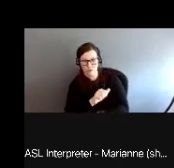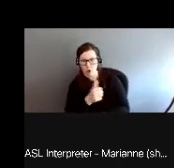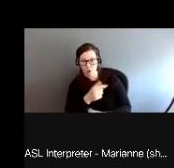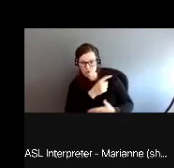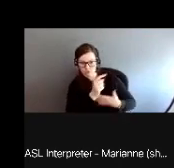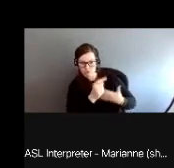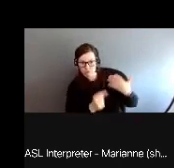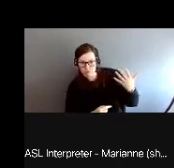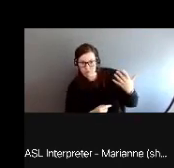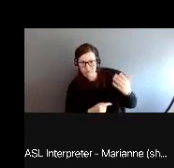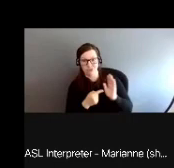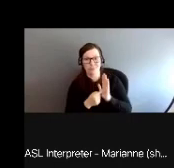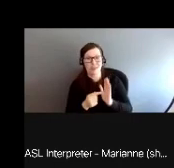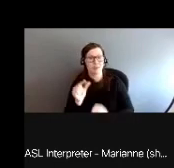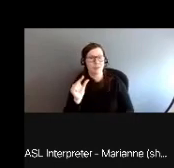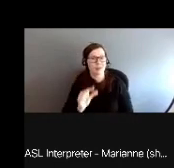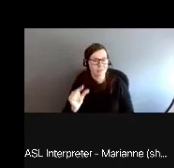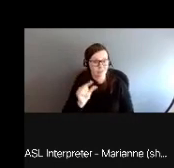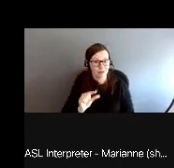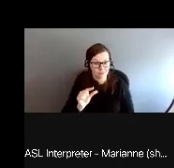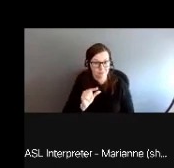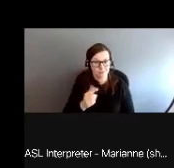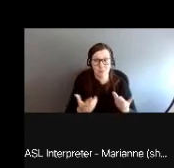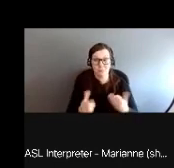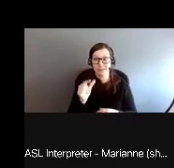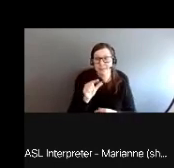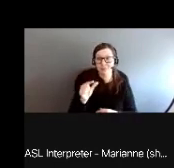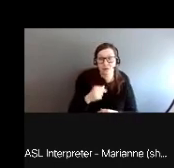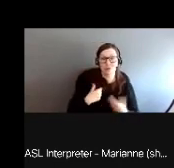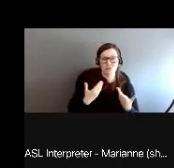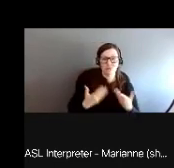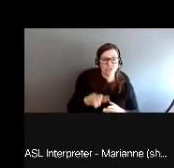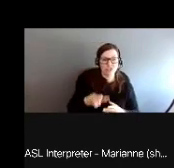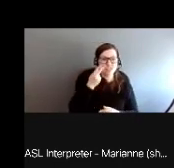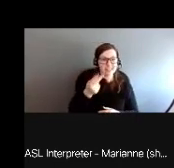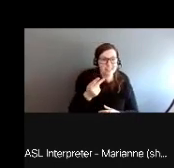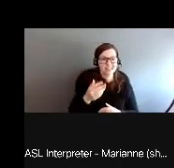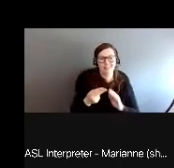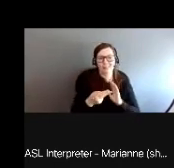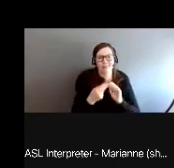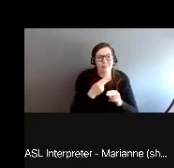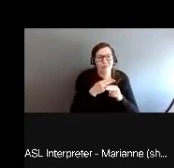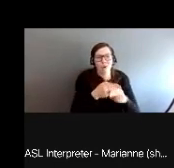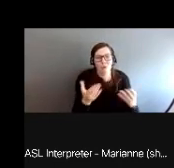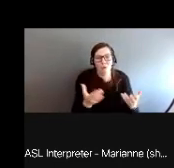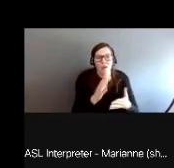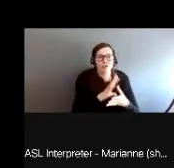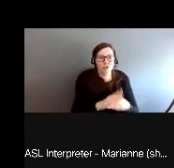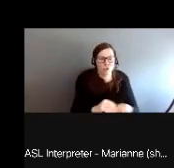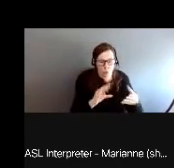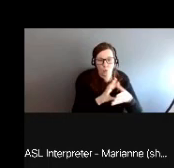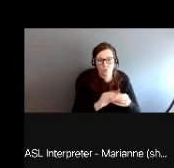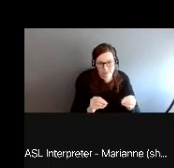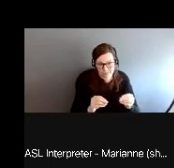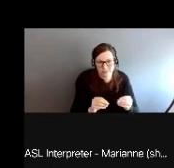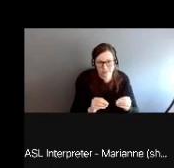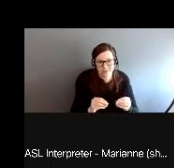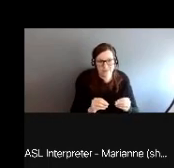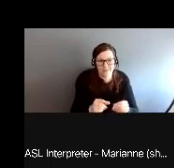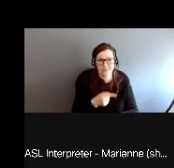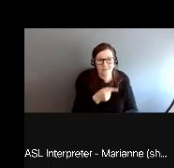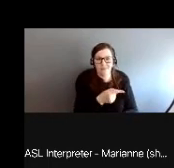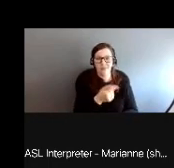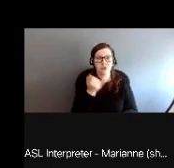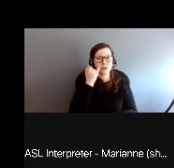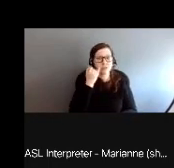Instagram, you may have seen stories and videos on Instagram. And if you're using both, if you have TikTok and Instagram, you may catch